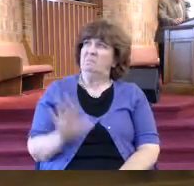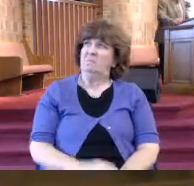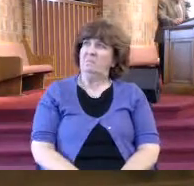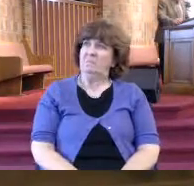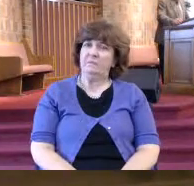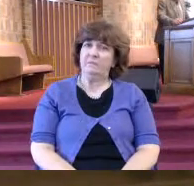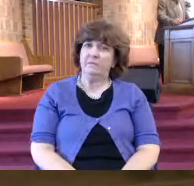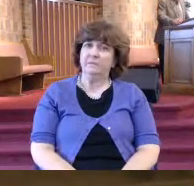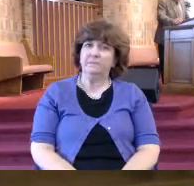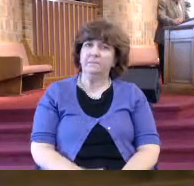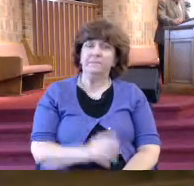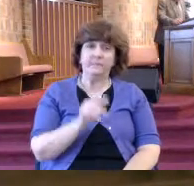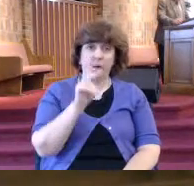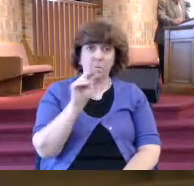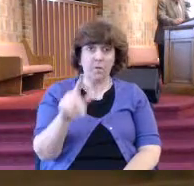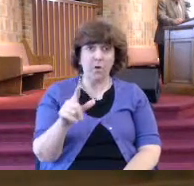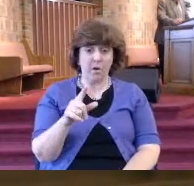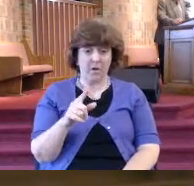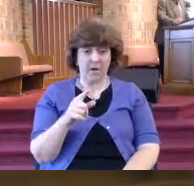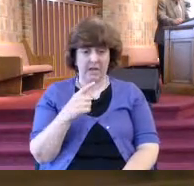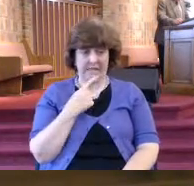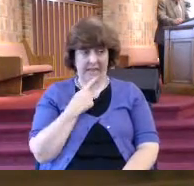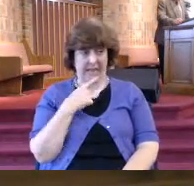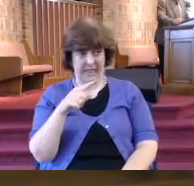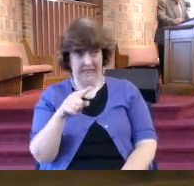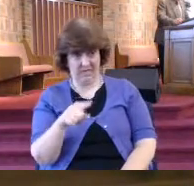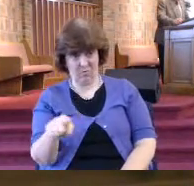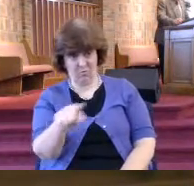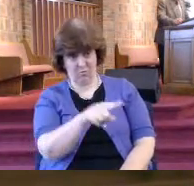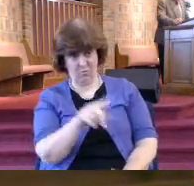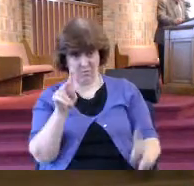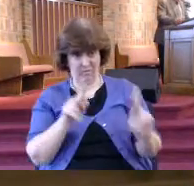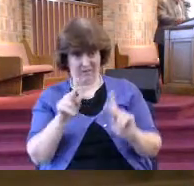And what does Paul say regarding them?